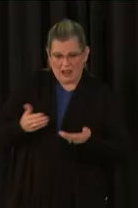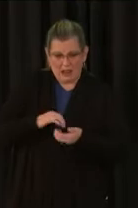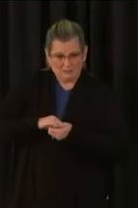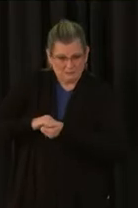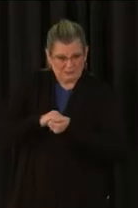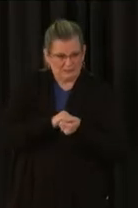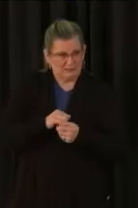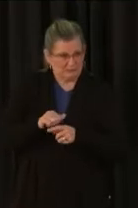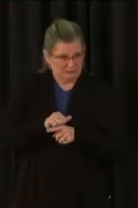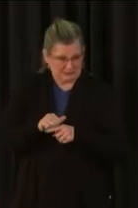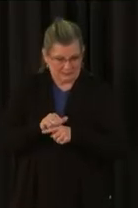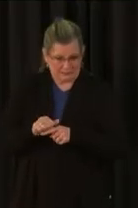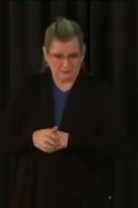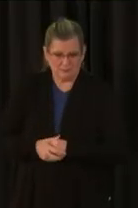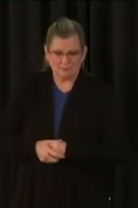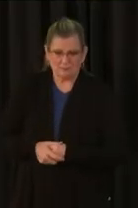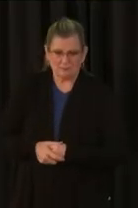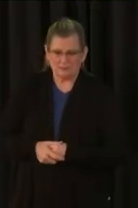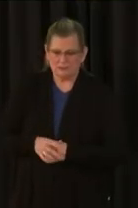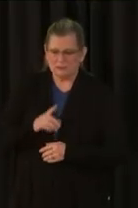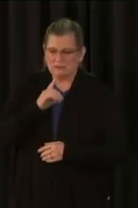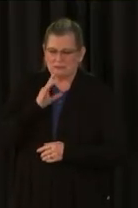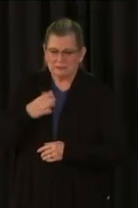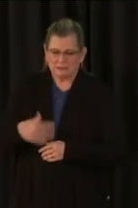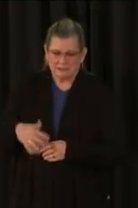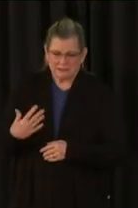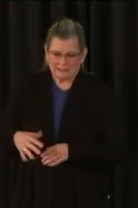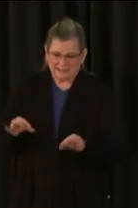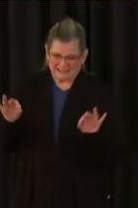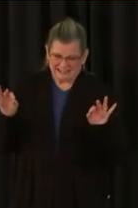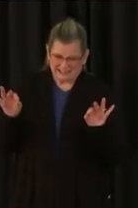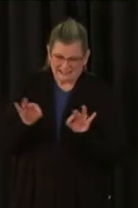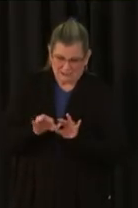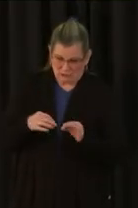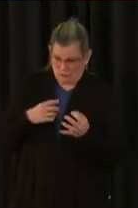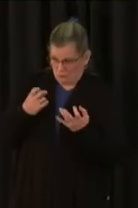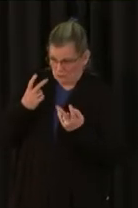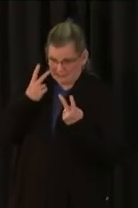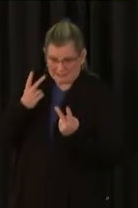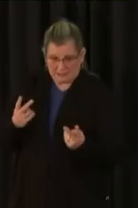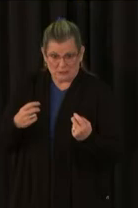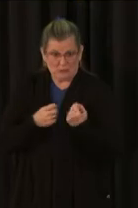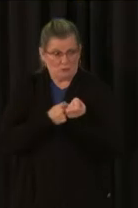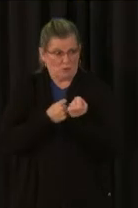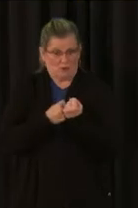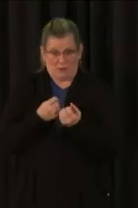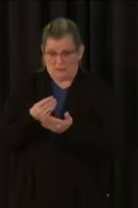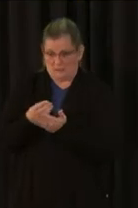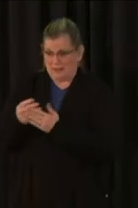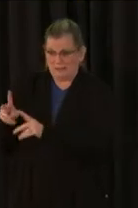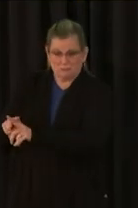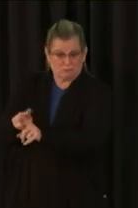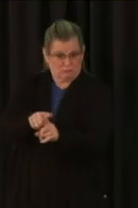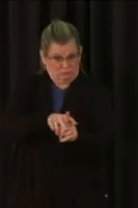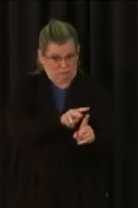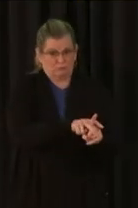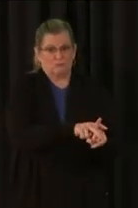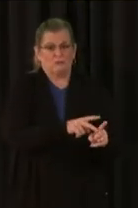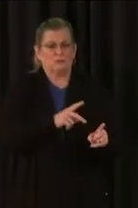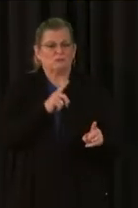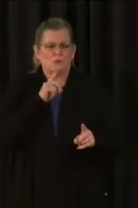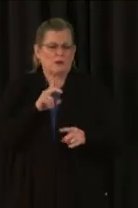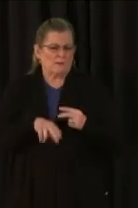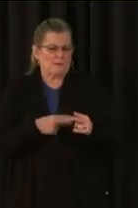trying time. We know that folks really want to see the support rolling, and Sabanglai is going to talk to us how we're opening up